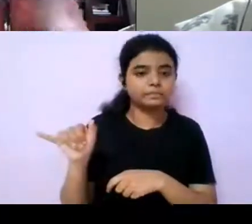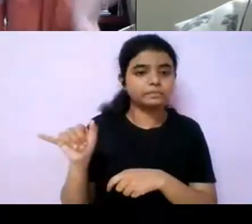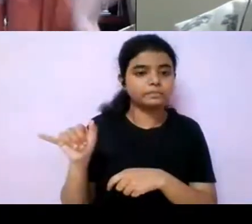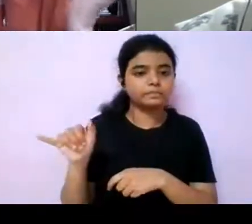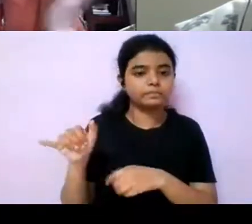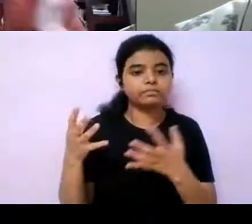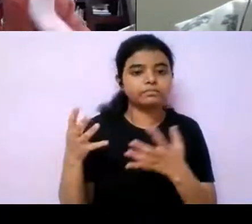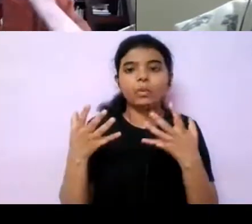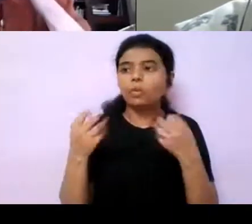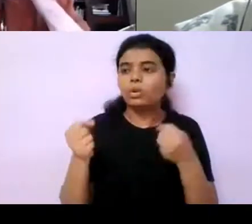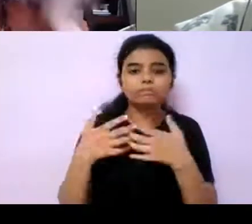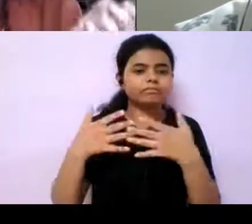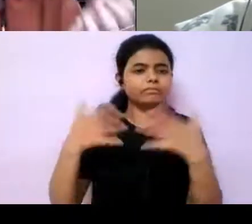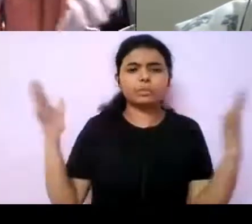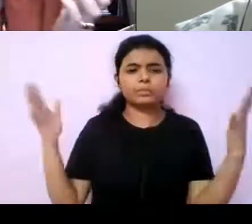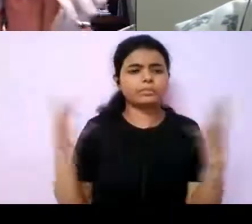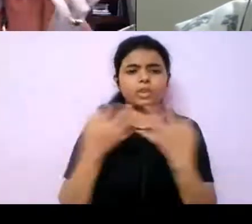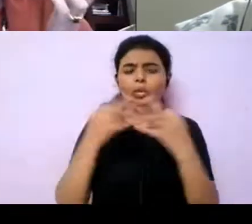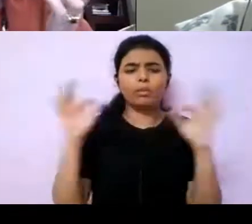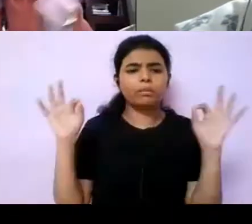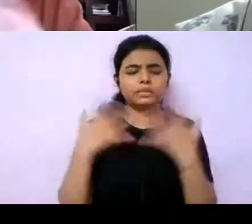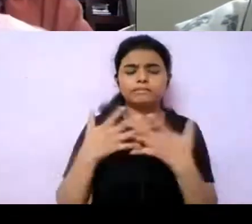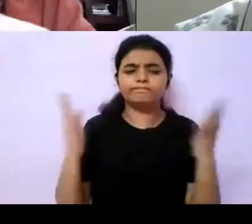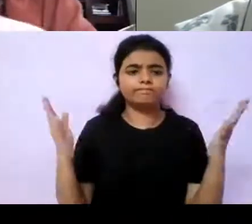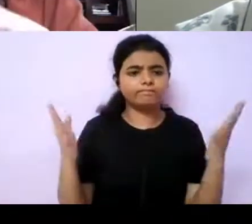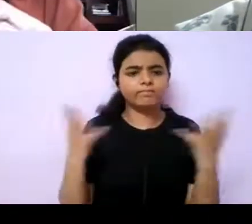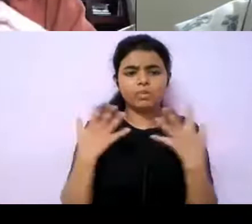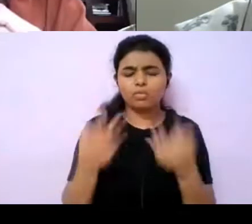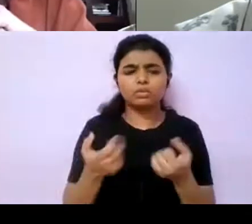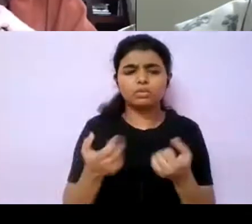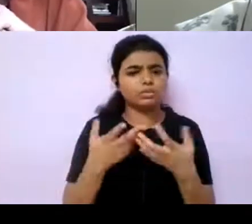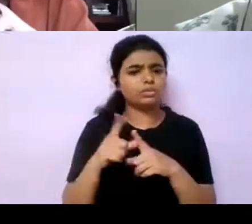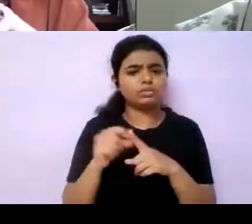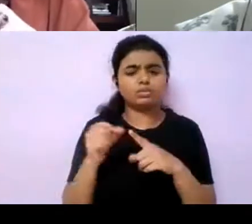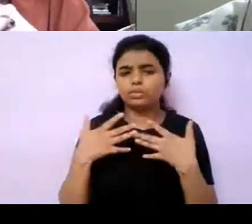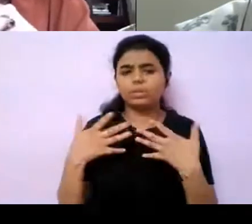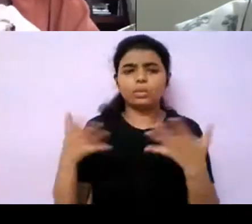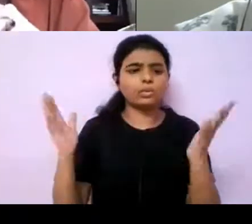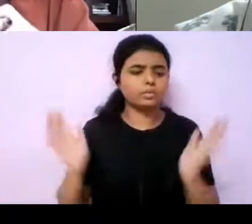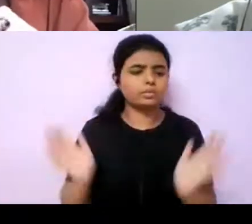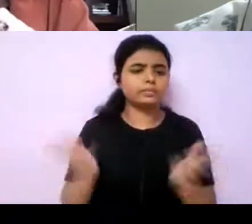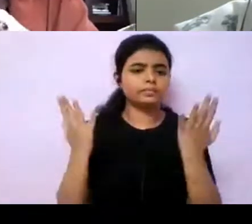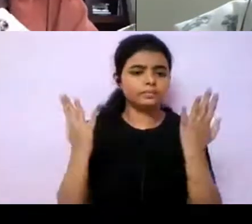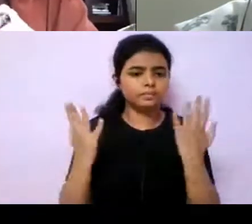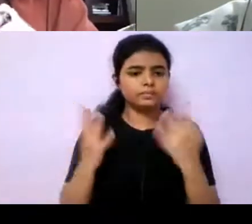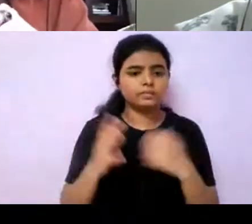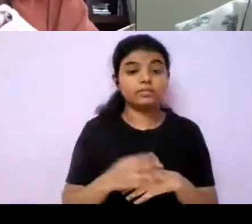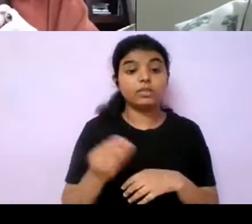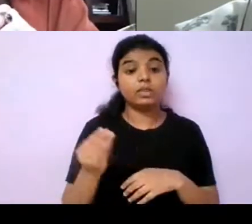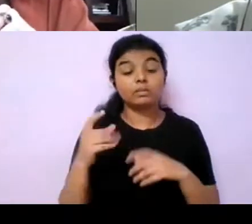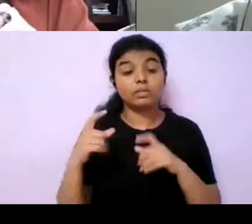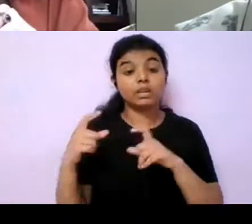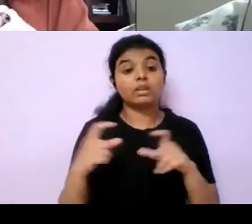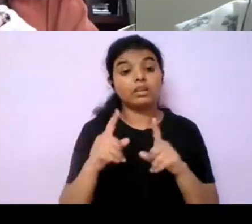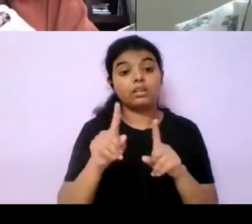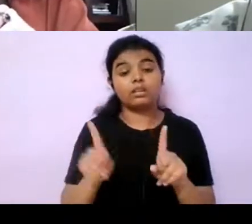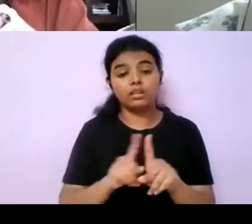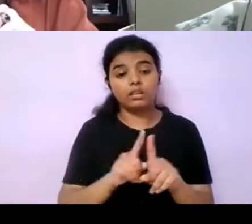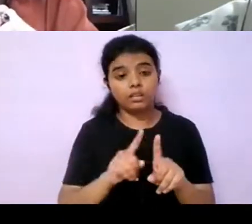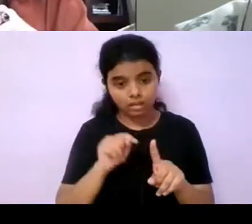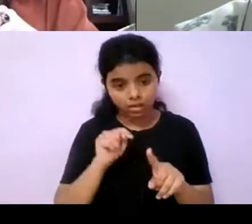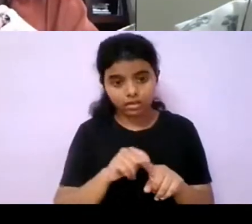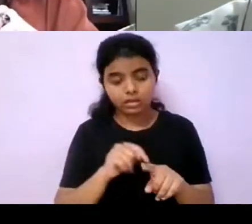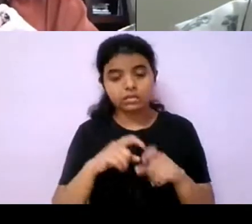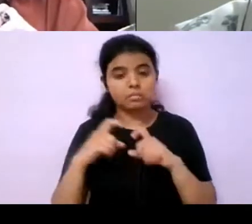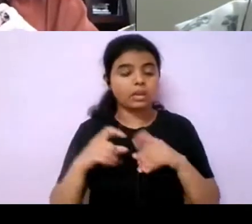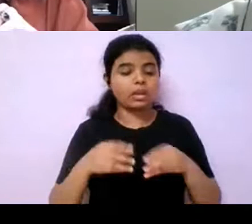needs to be there, but just isn't there, and the person who does the caregiving has to step in